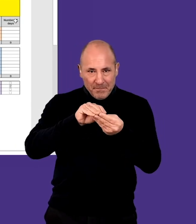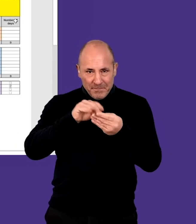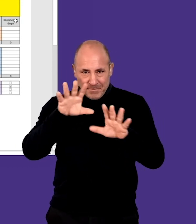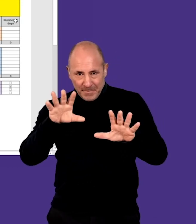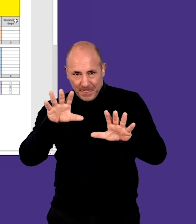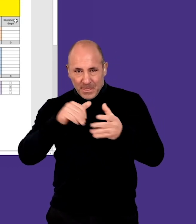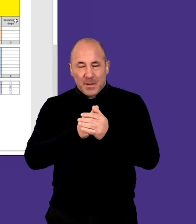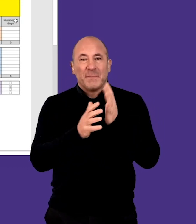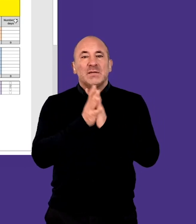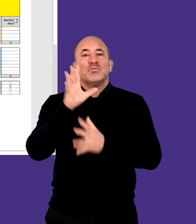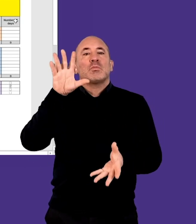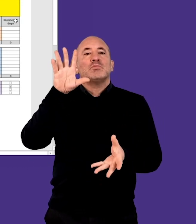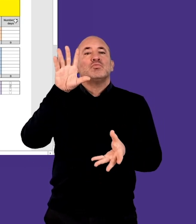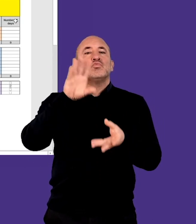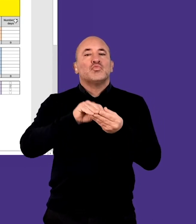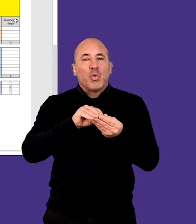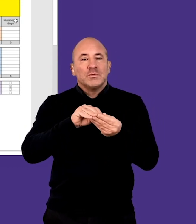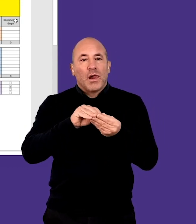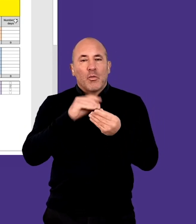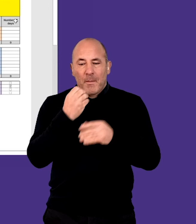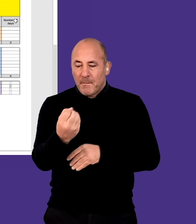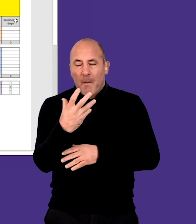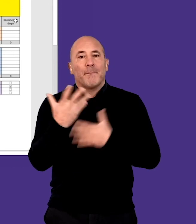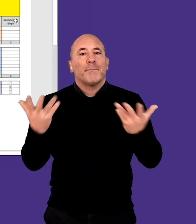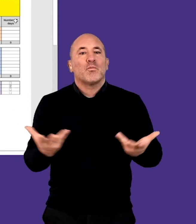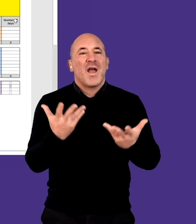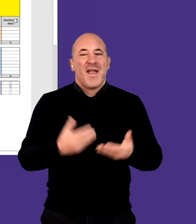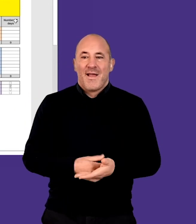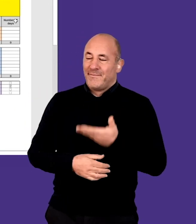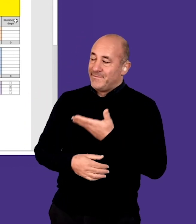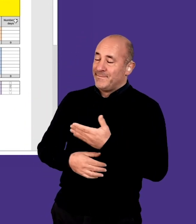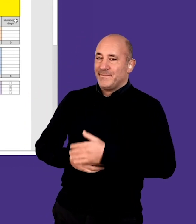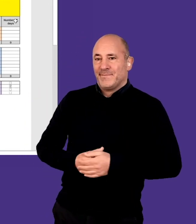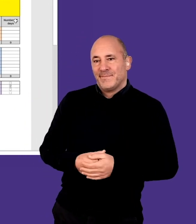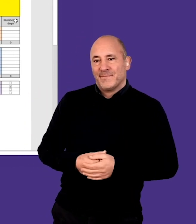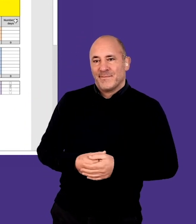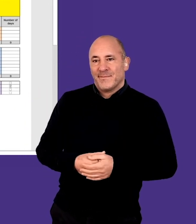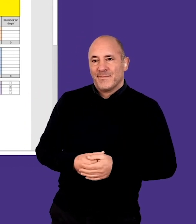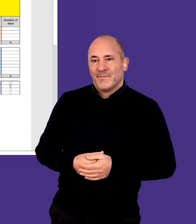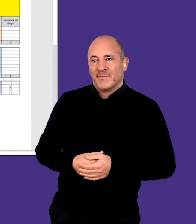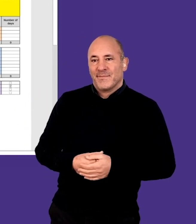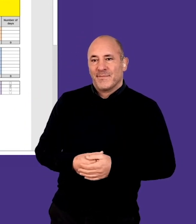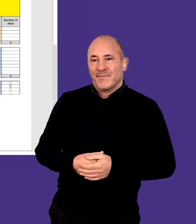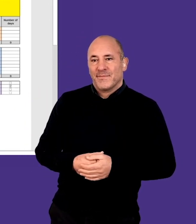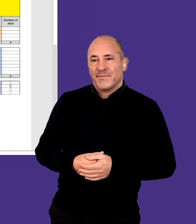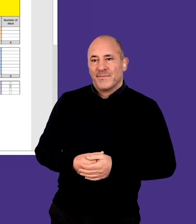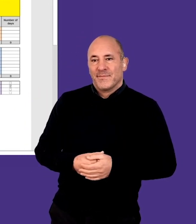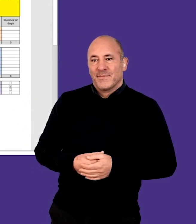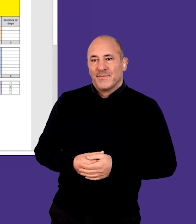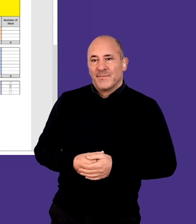of days for each of your selected locations, the total number of days proposed for your activity will appear in this